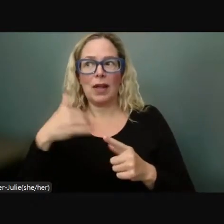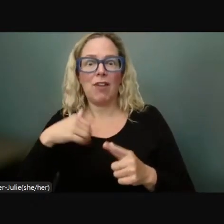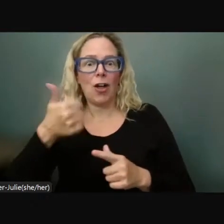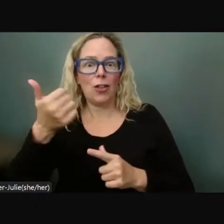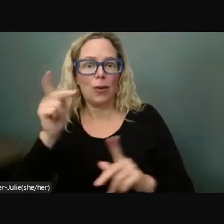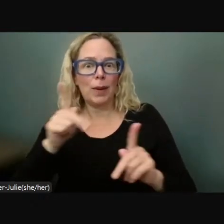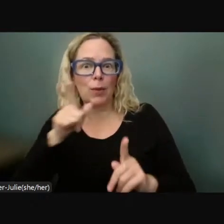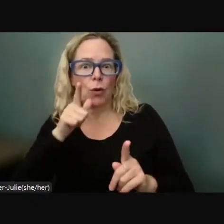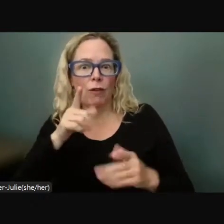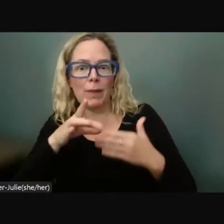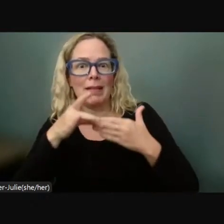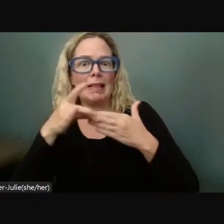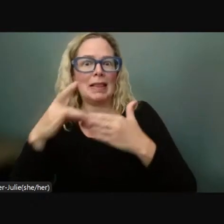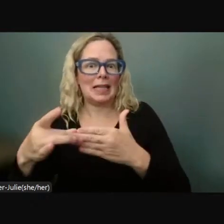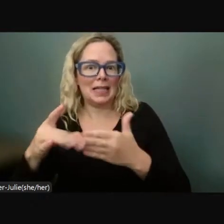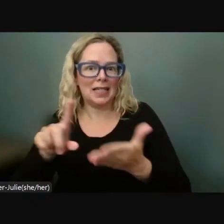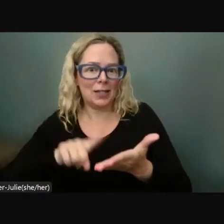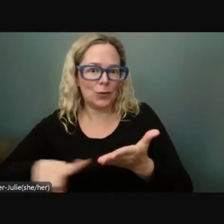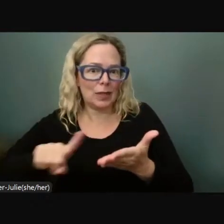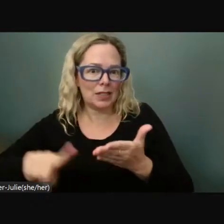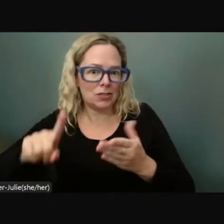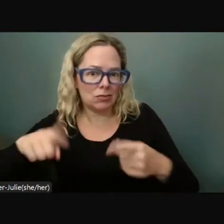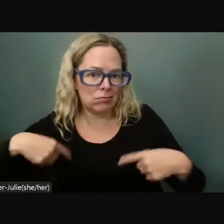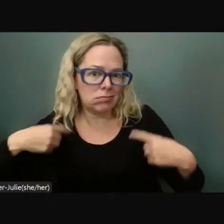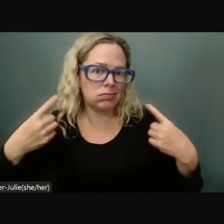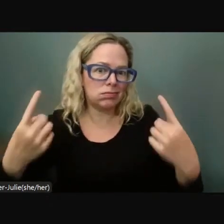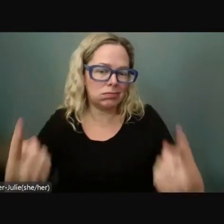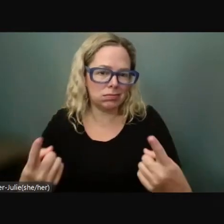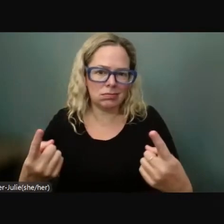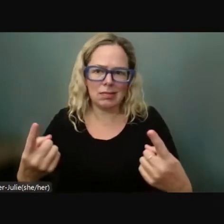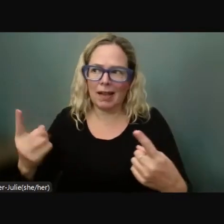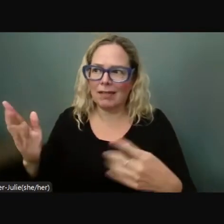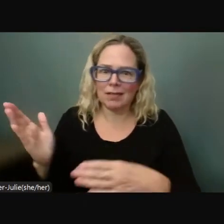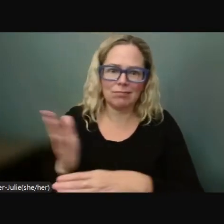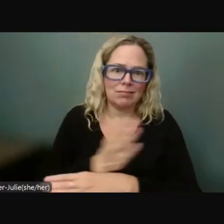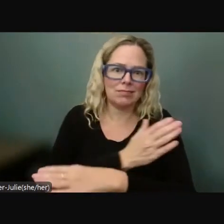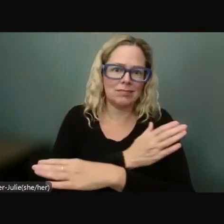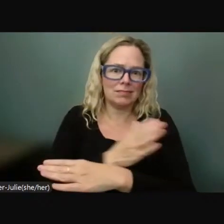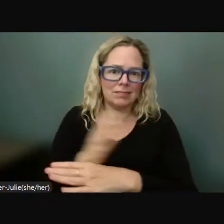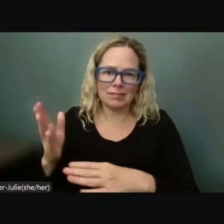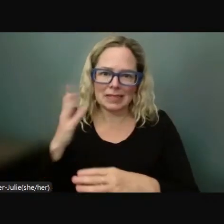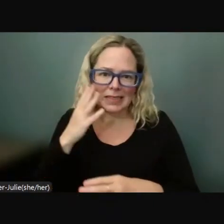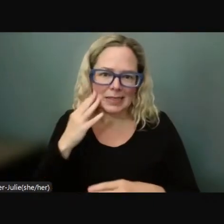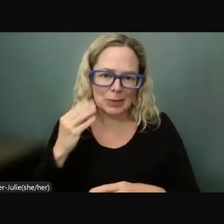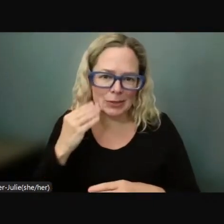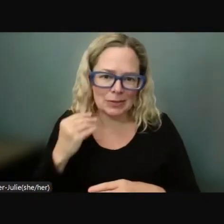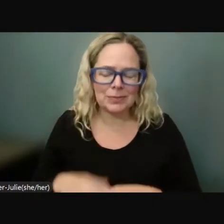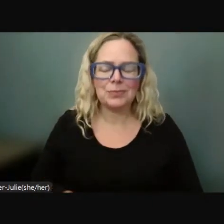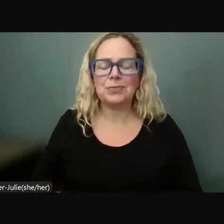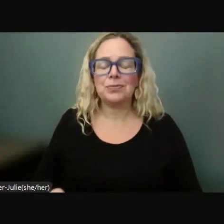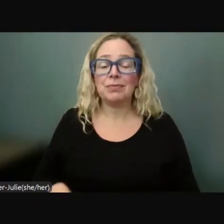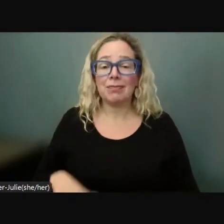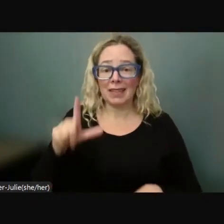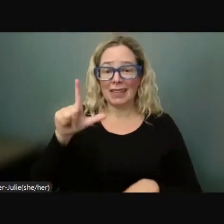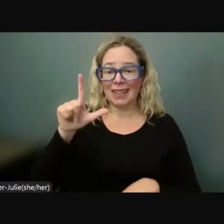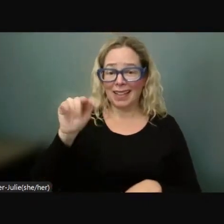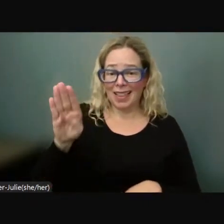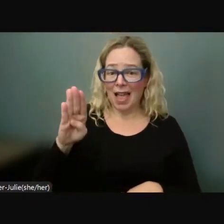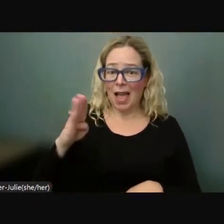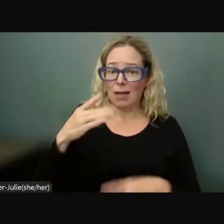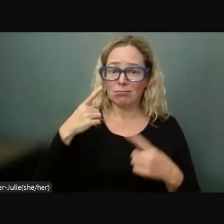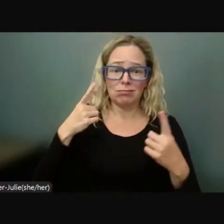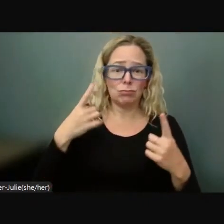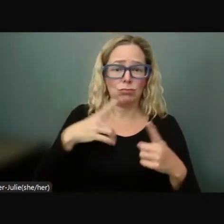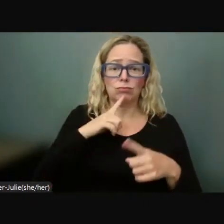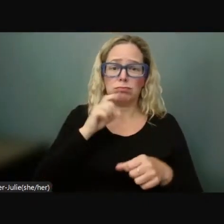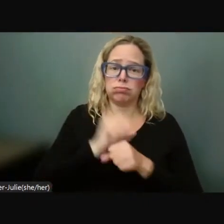for many years. And of course, lots of people in between as well. Our lab has accomplished a lot in the last few years. We've